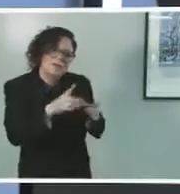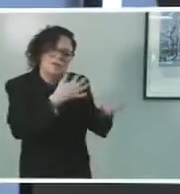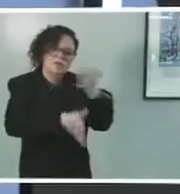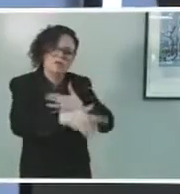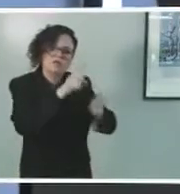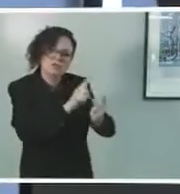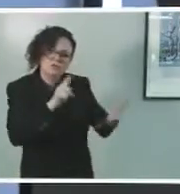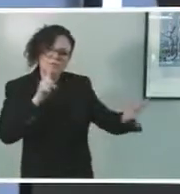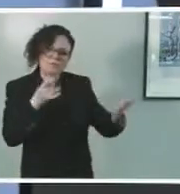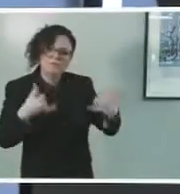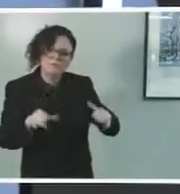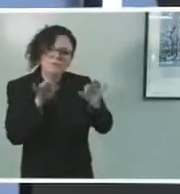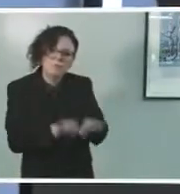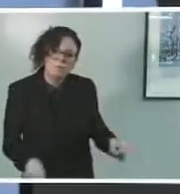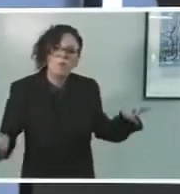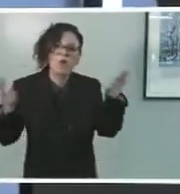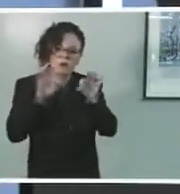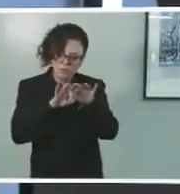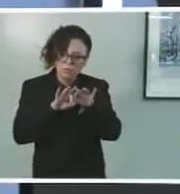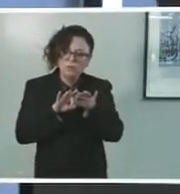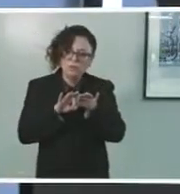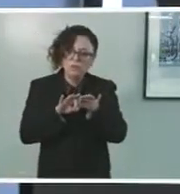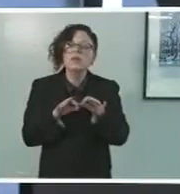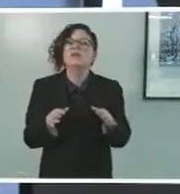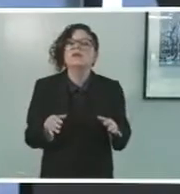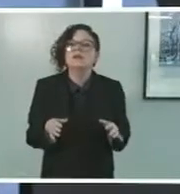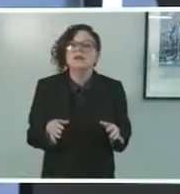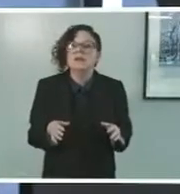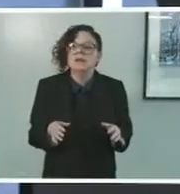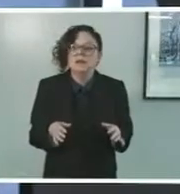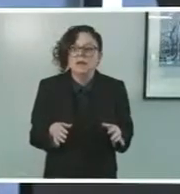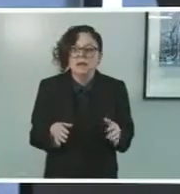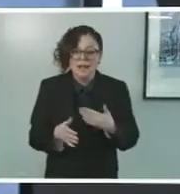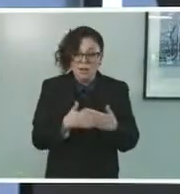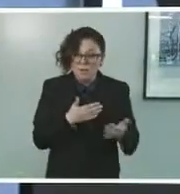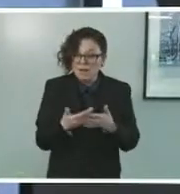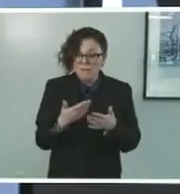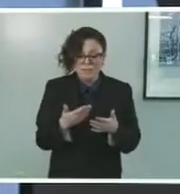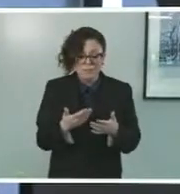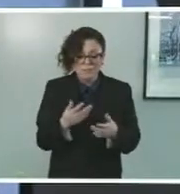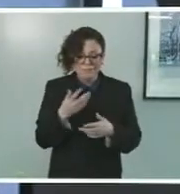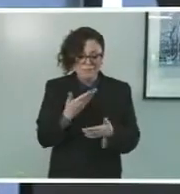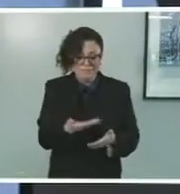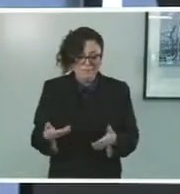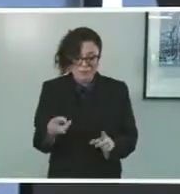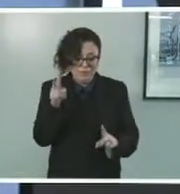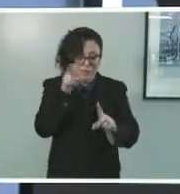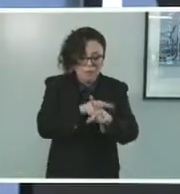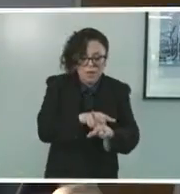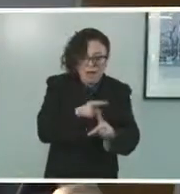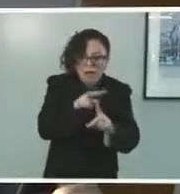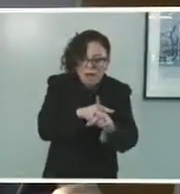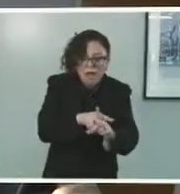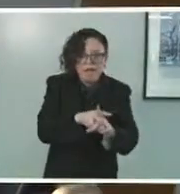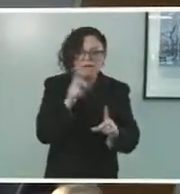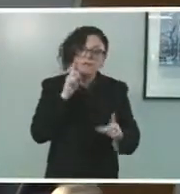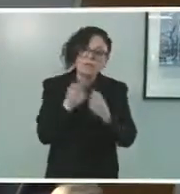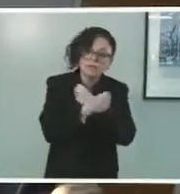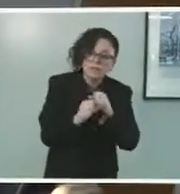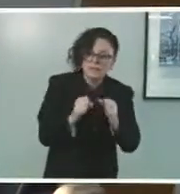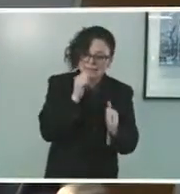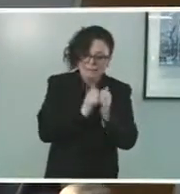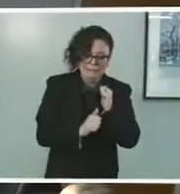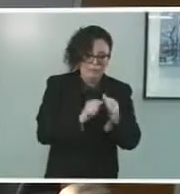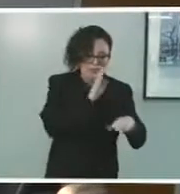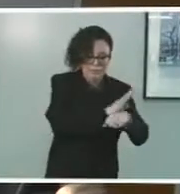can incorporate into whatever business, the better. But that's one of the key, and Liz mentioned this earlier,